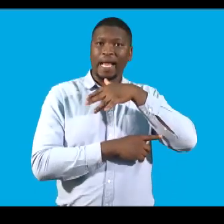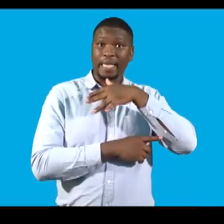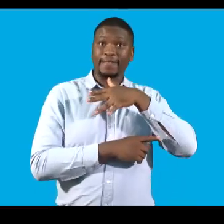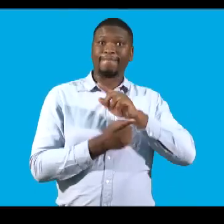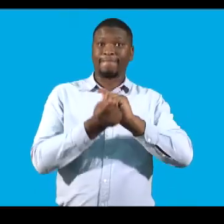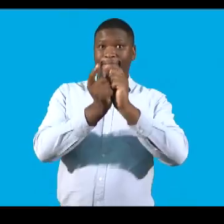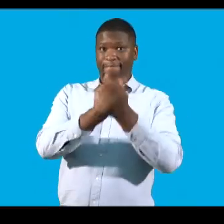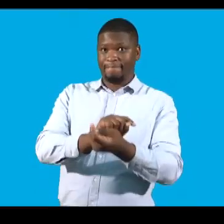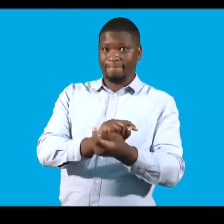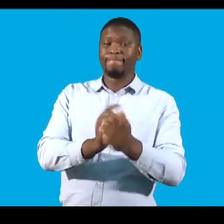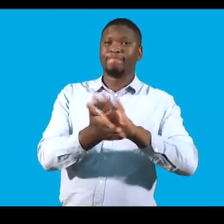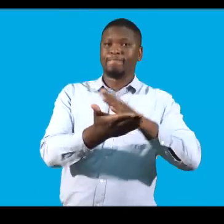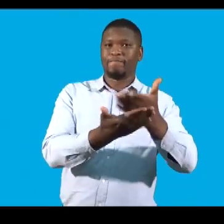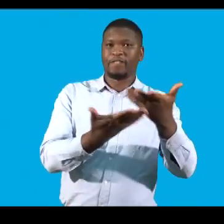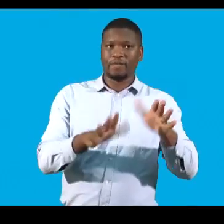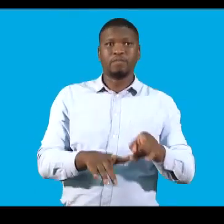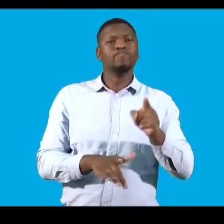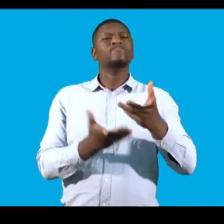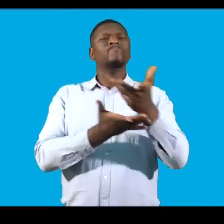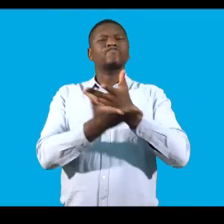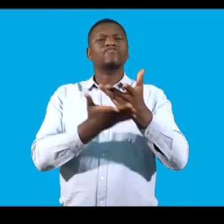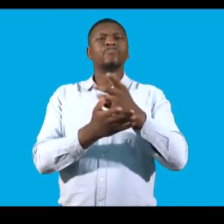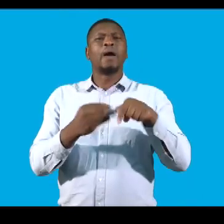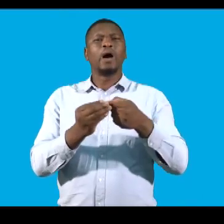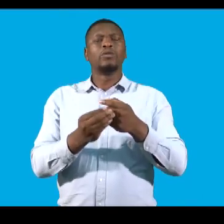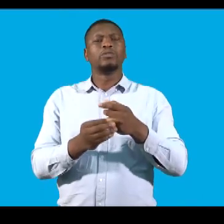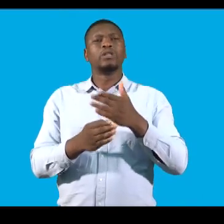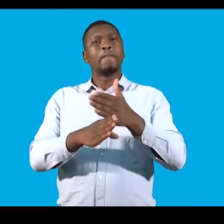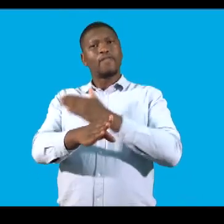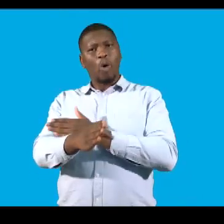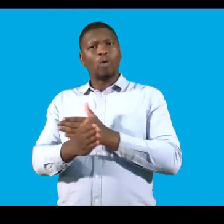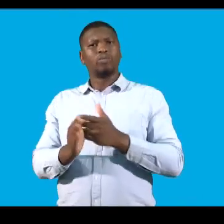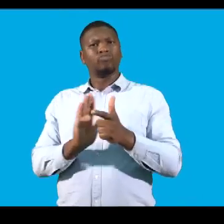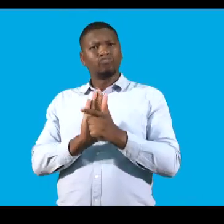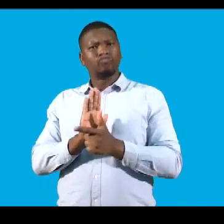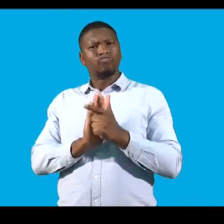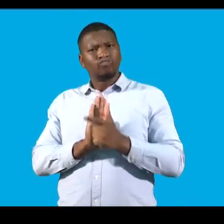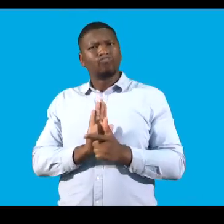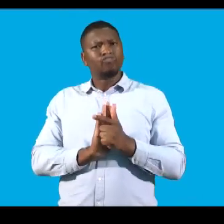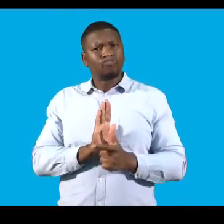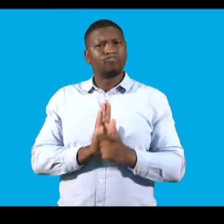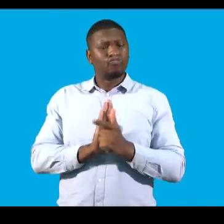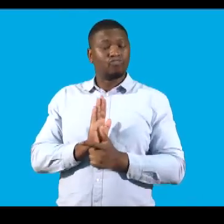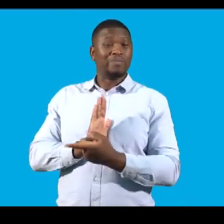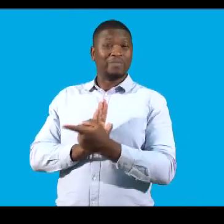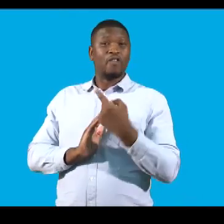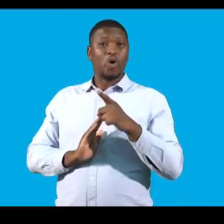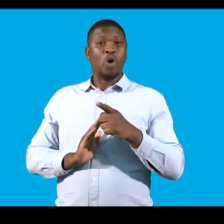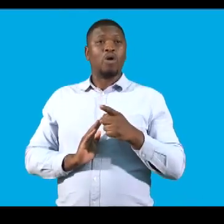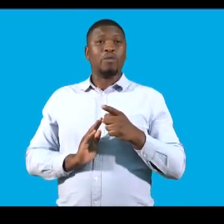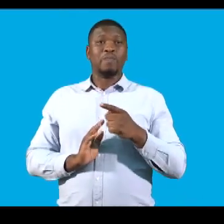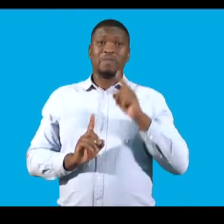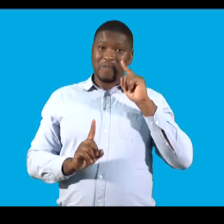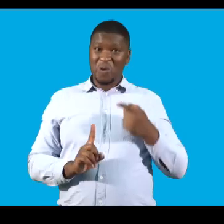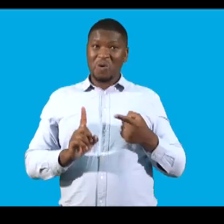poem. This poem speaks to the past laws during apartheid. So here we are dealing with an apartheid poem. The message